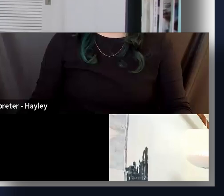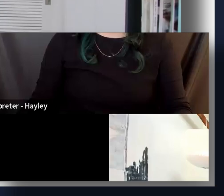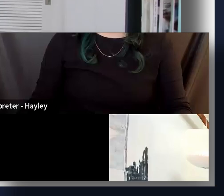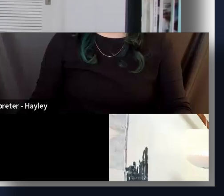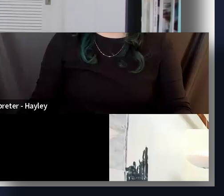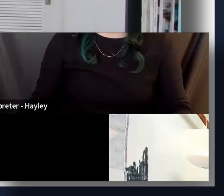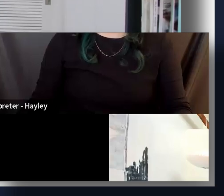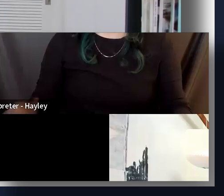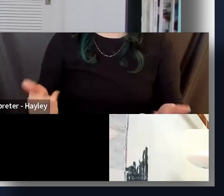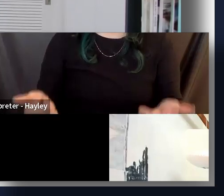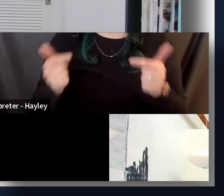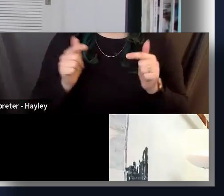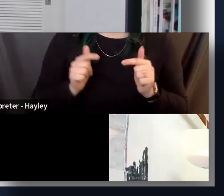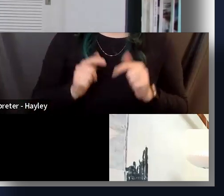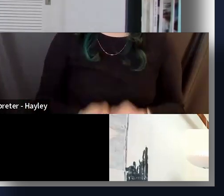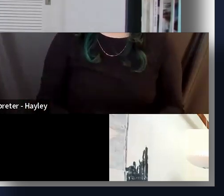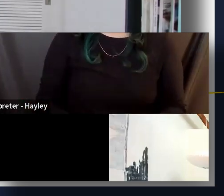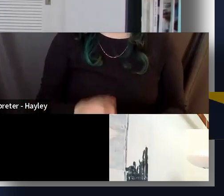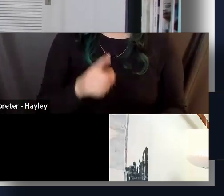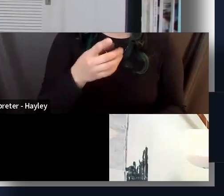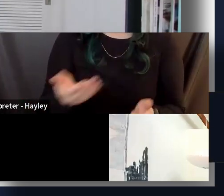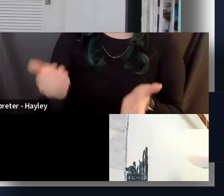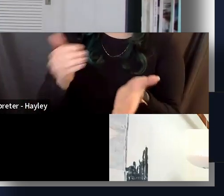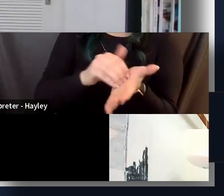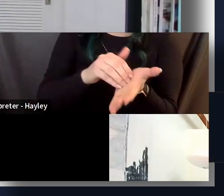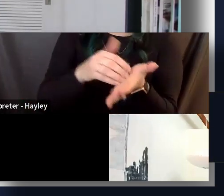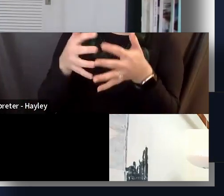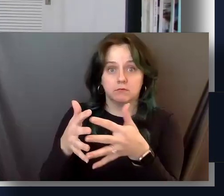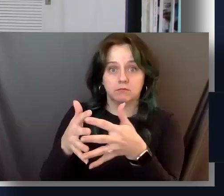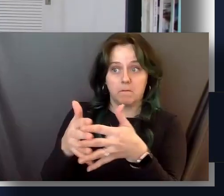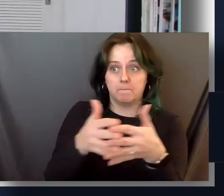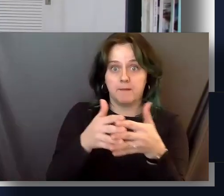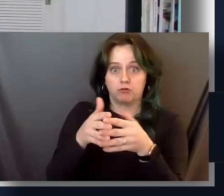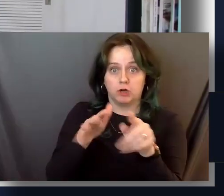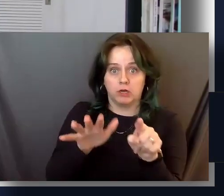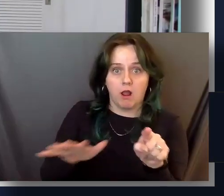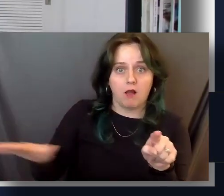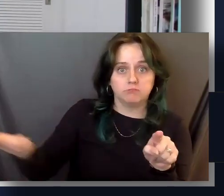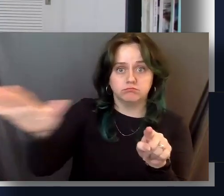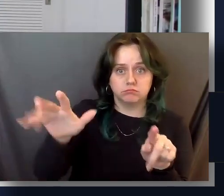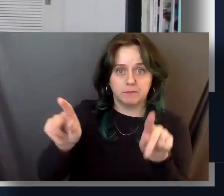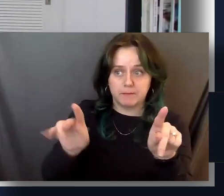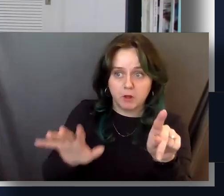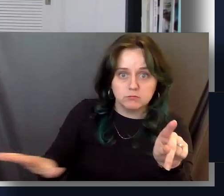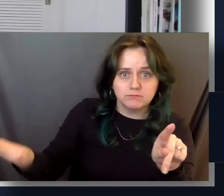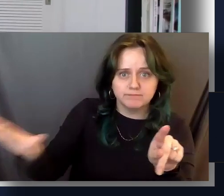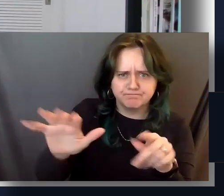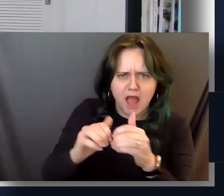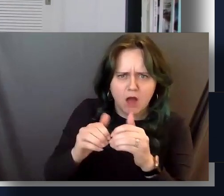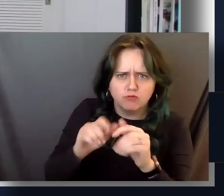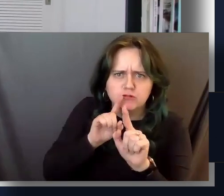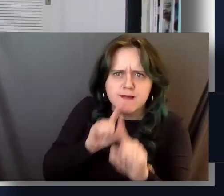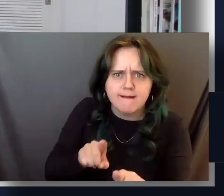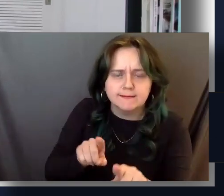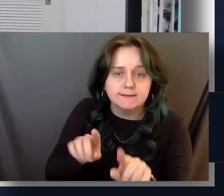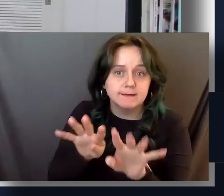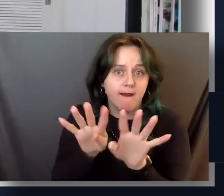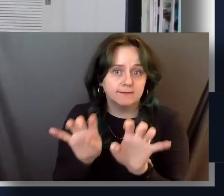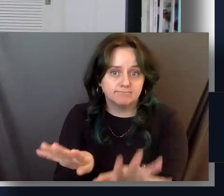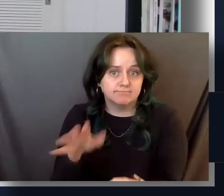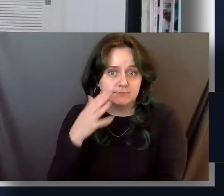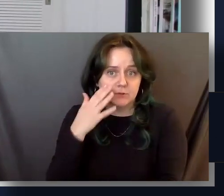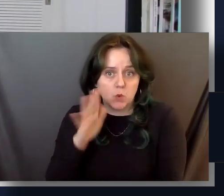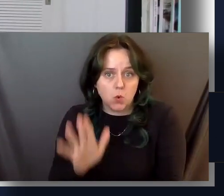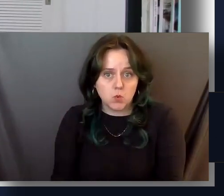the president. We also don't know how the American public is going to react. One of the